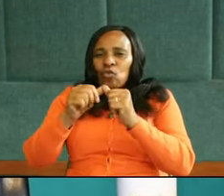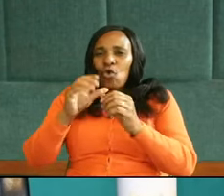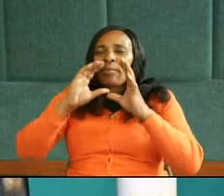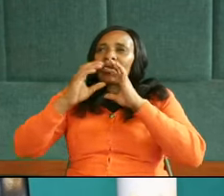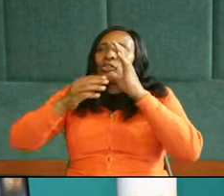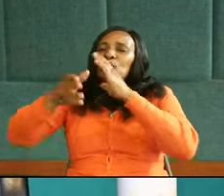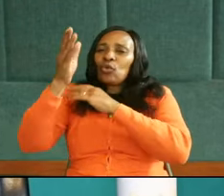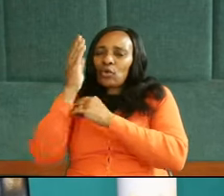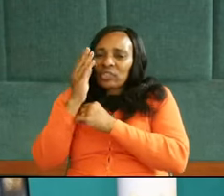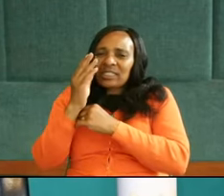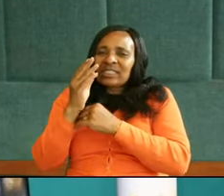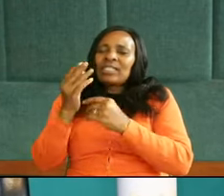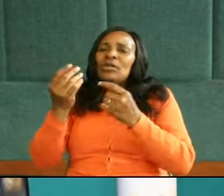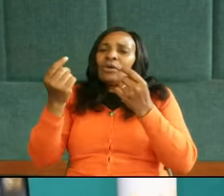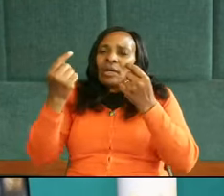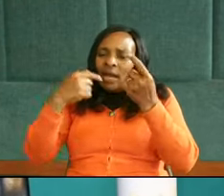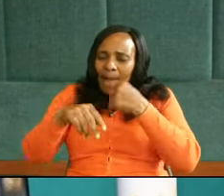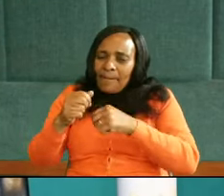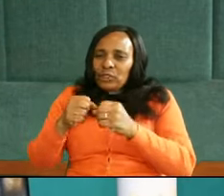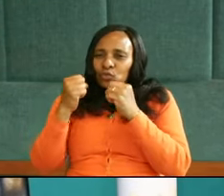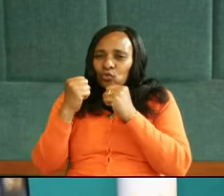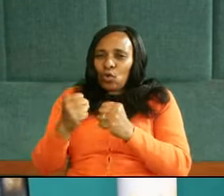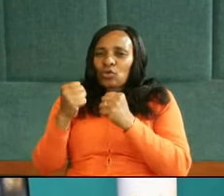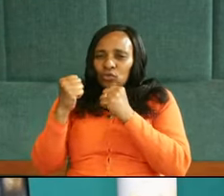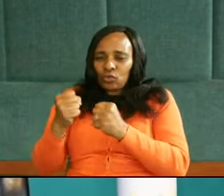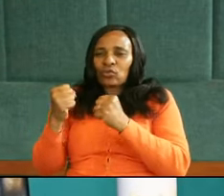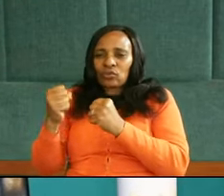God that it can keep on coming stronger and stronger.